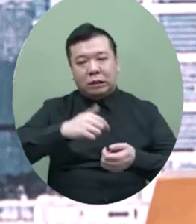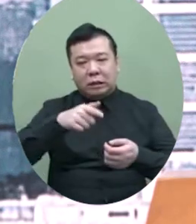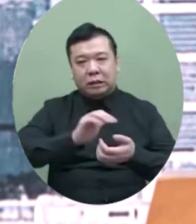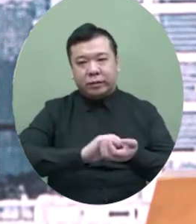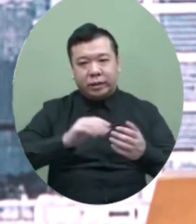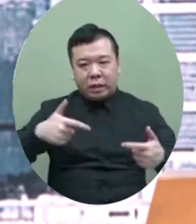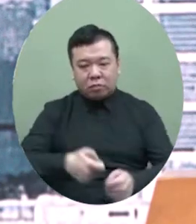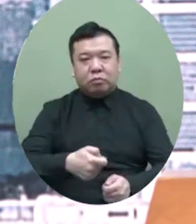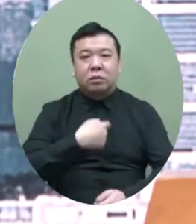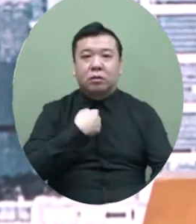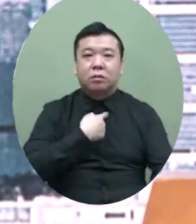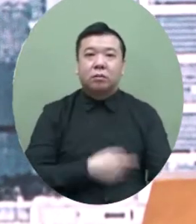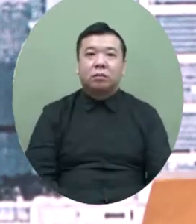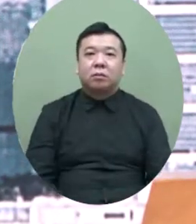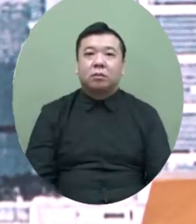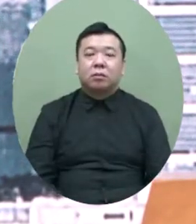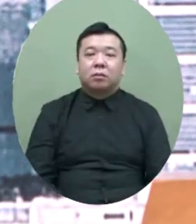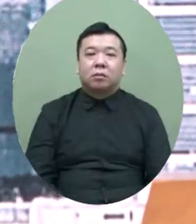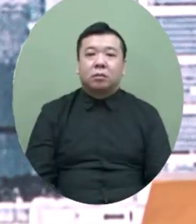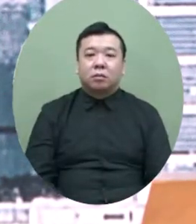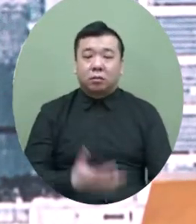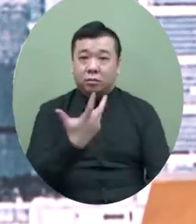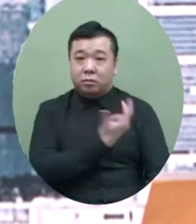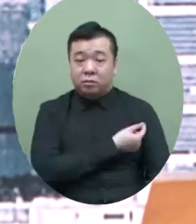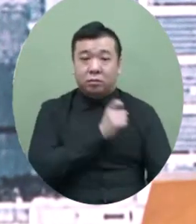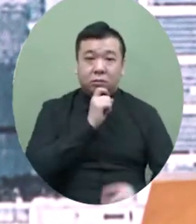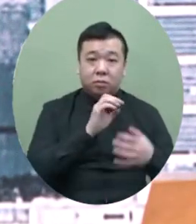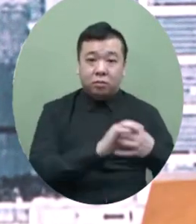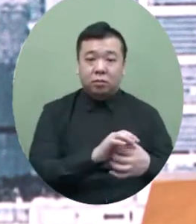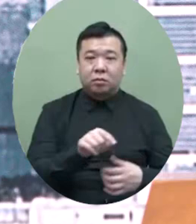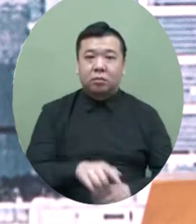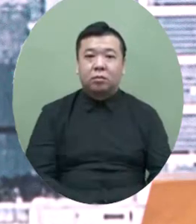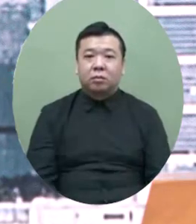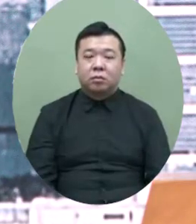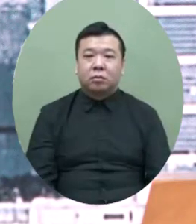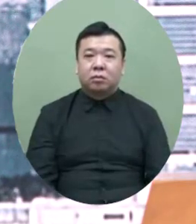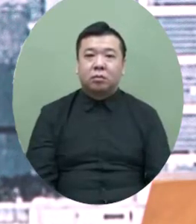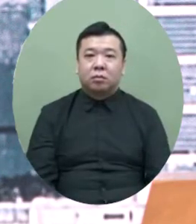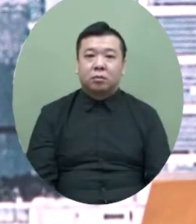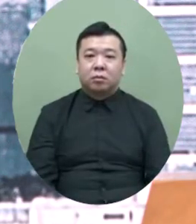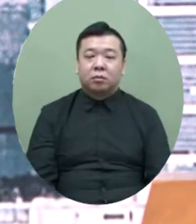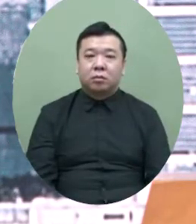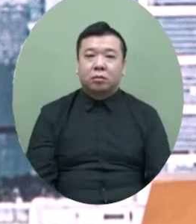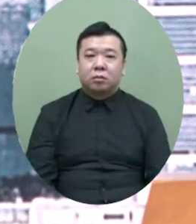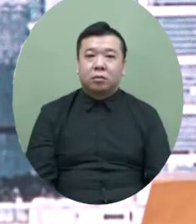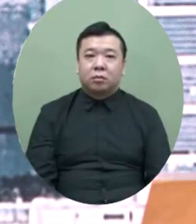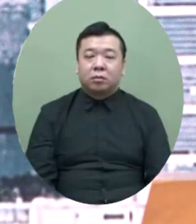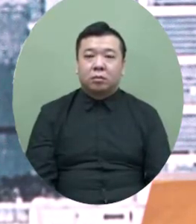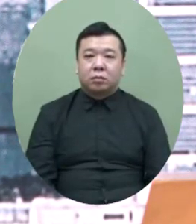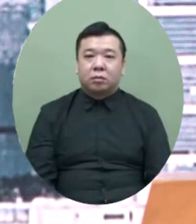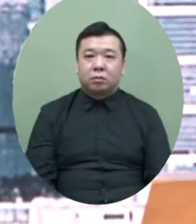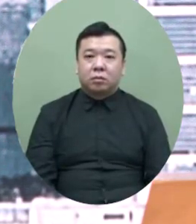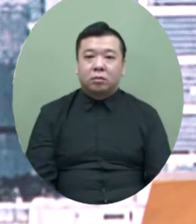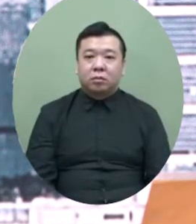about vaccines, we have been very transparent with the community about the progress made in the procurement and